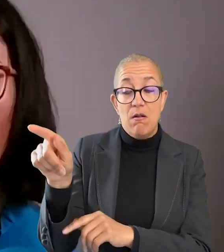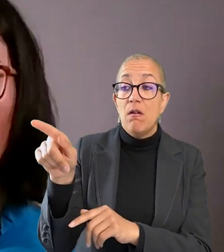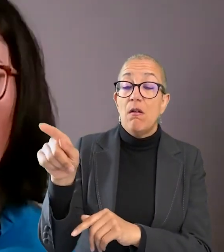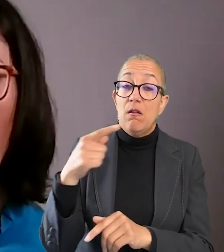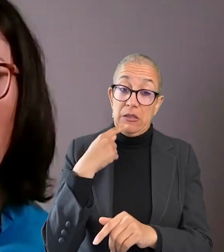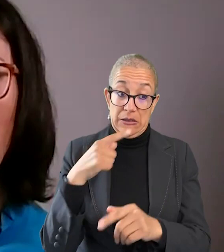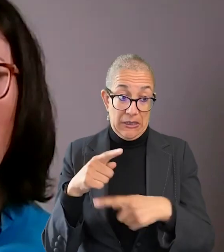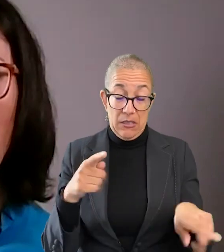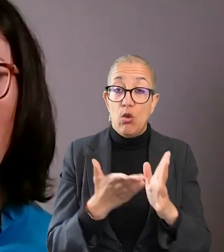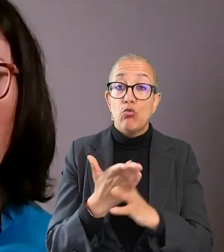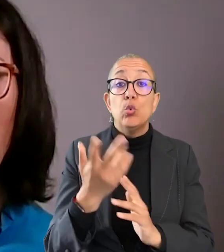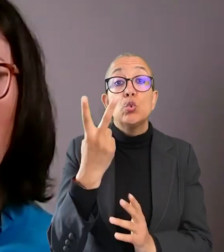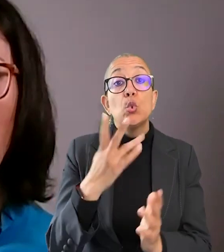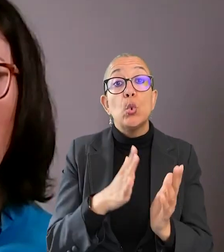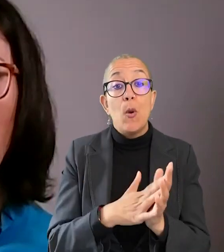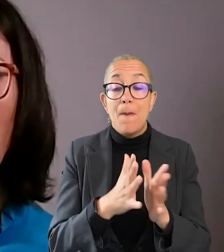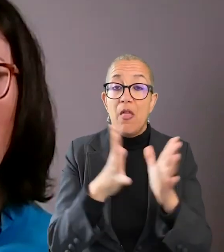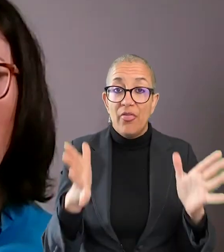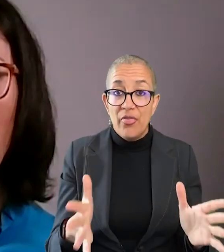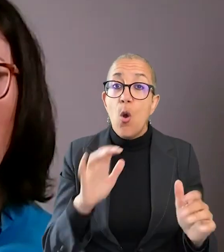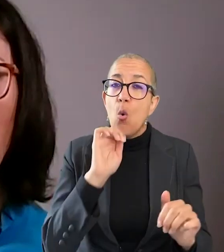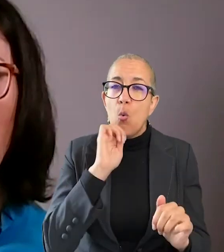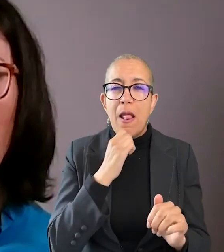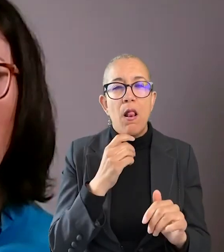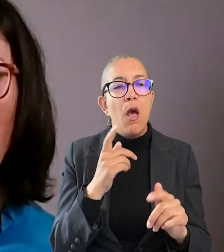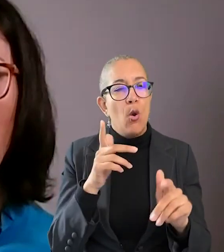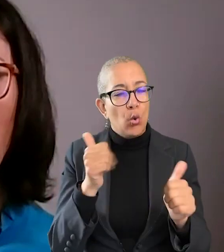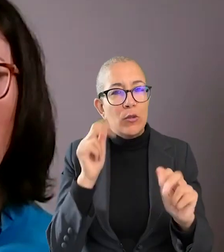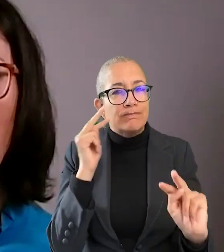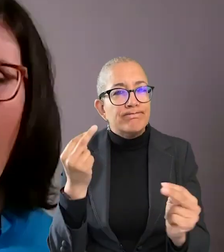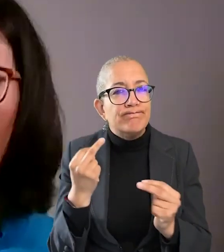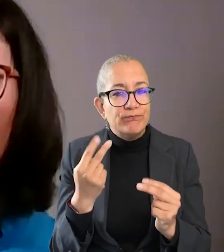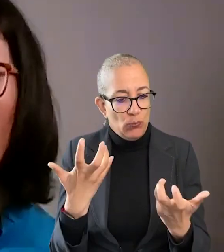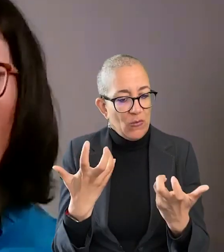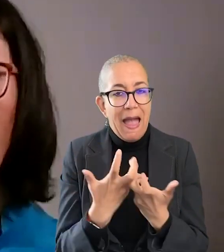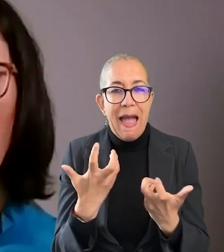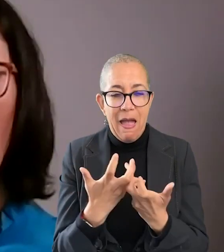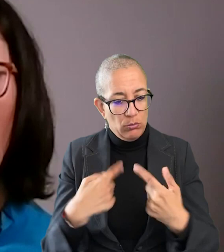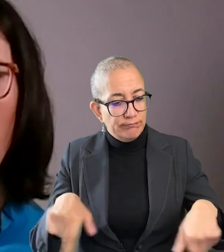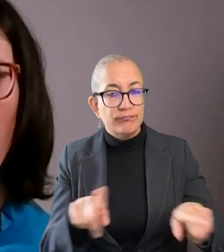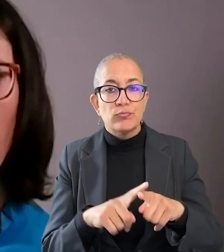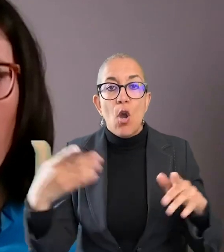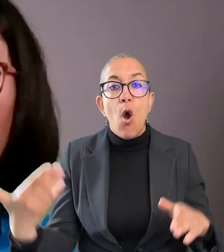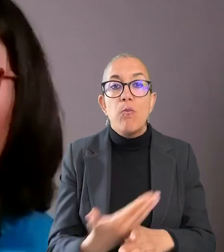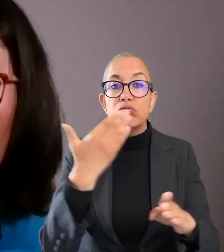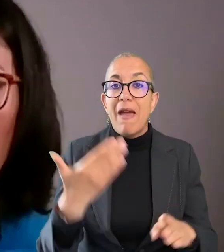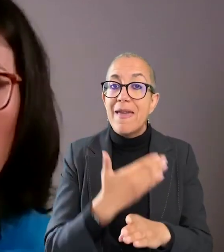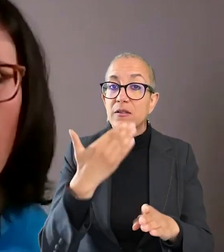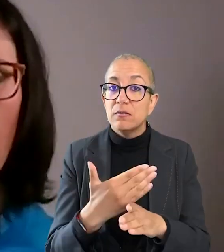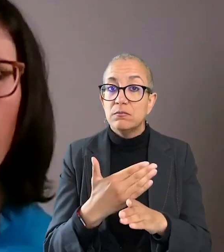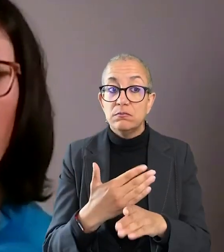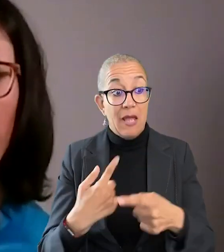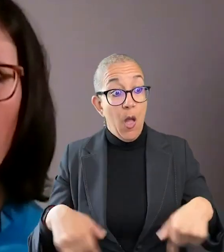we are going to do over the course of 2 months, we're going to have a real good look at how we operate, how we as a